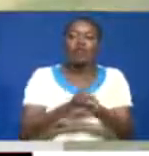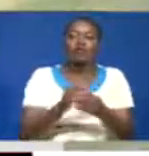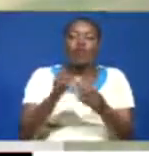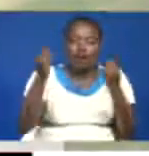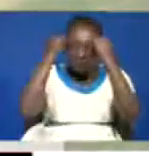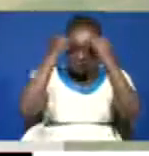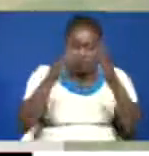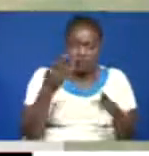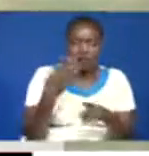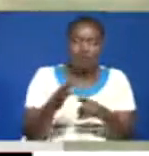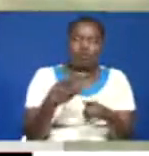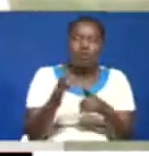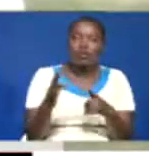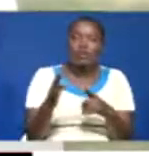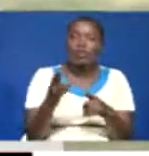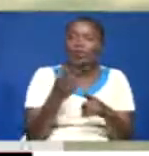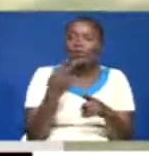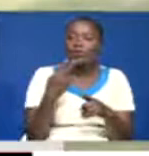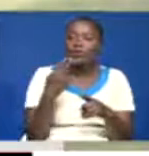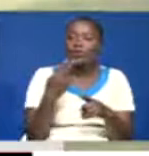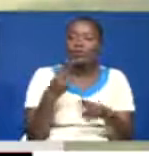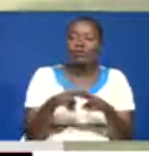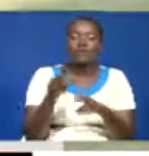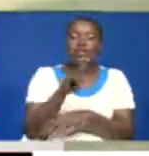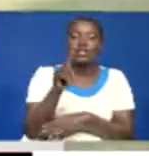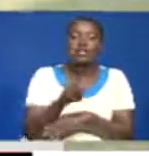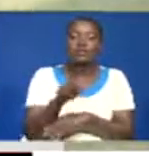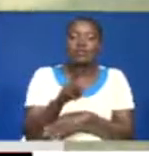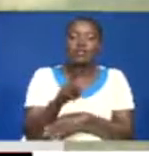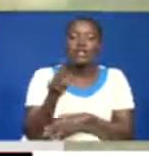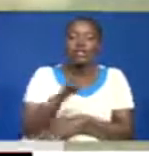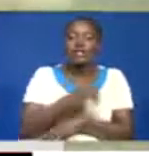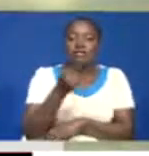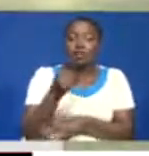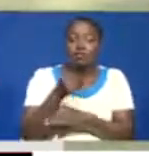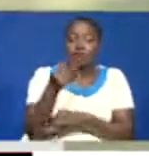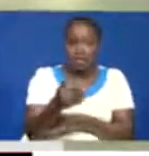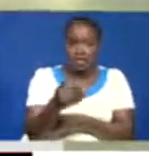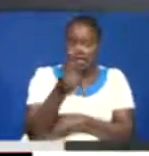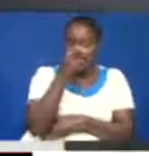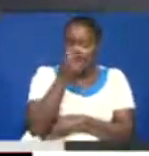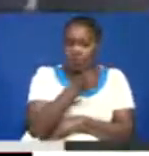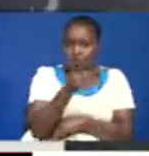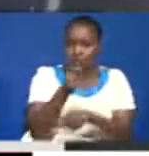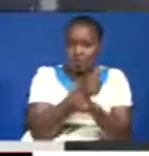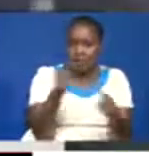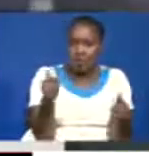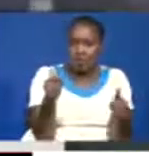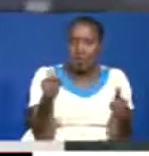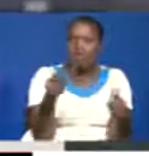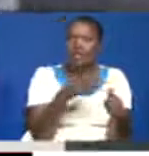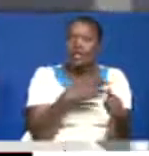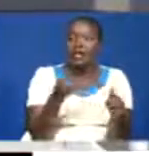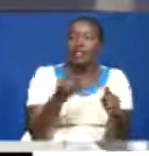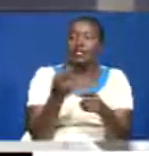Form 4s who are to sit for exams in a few days to come, we wish you well. And the few